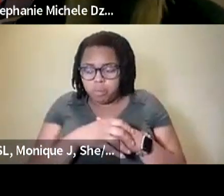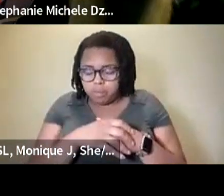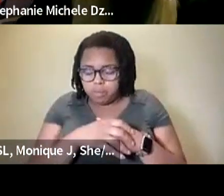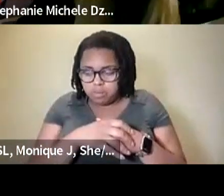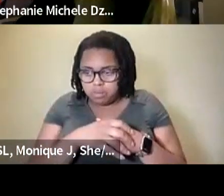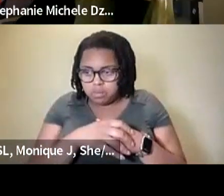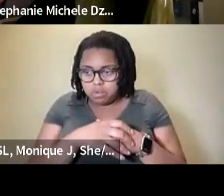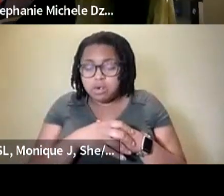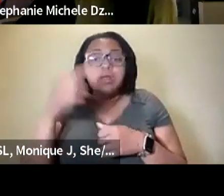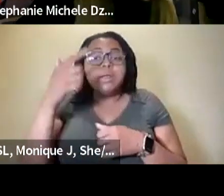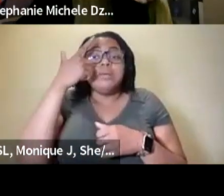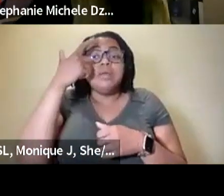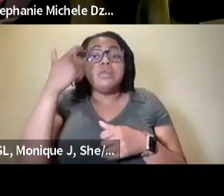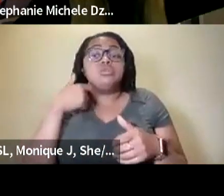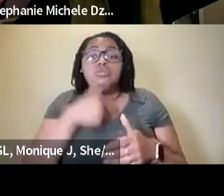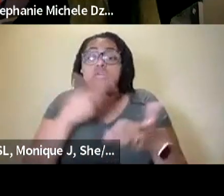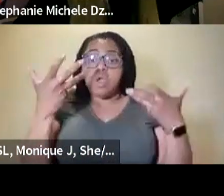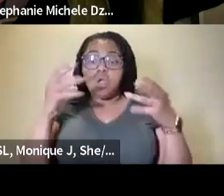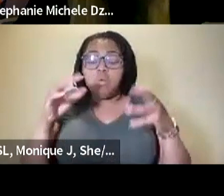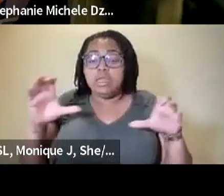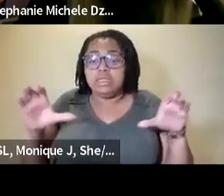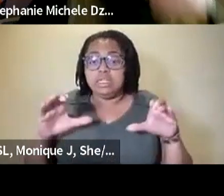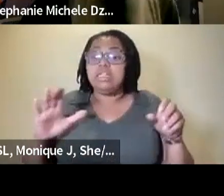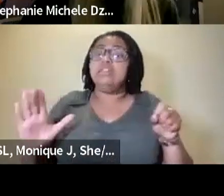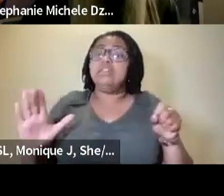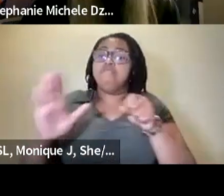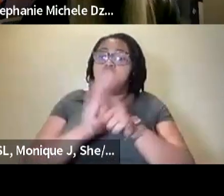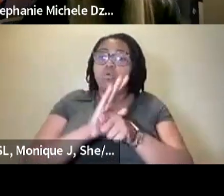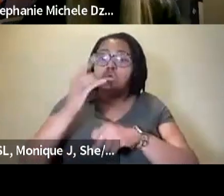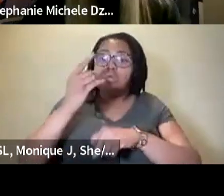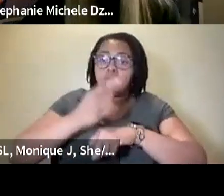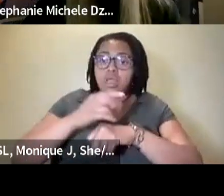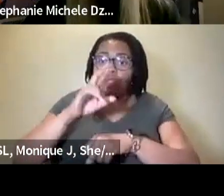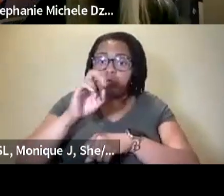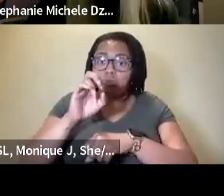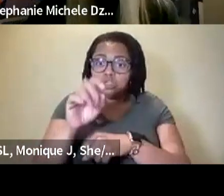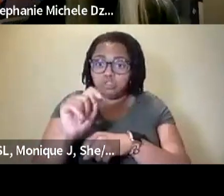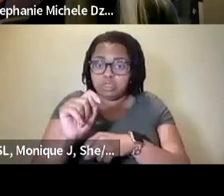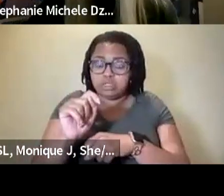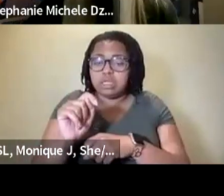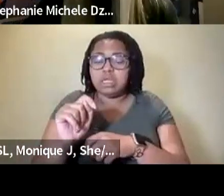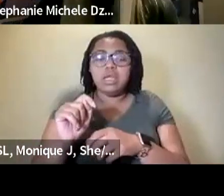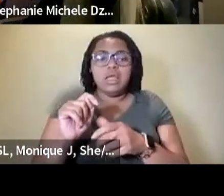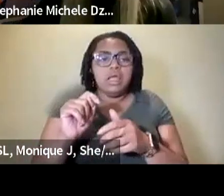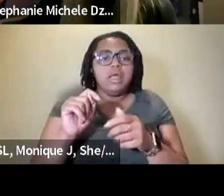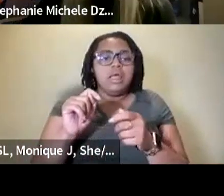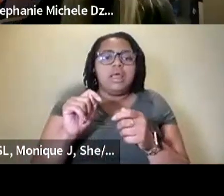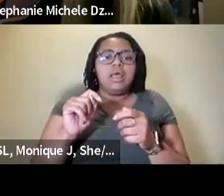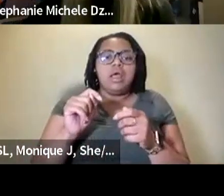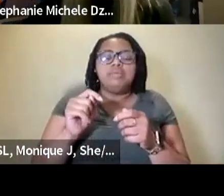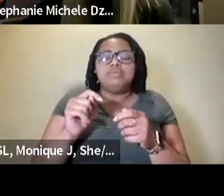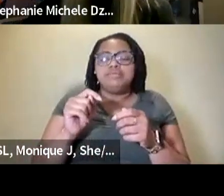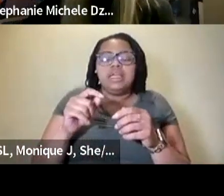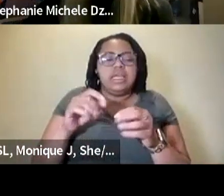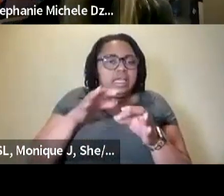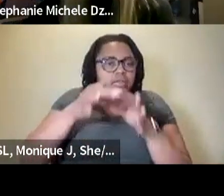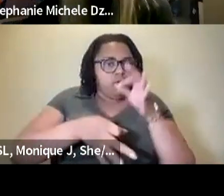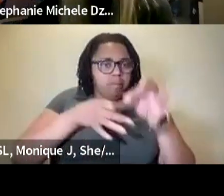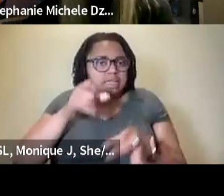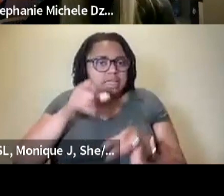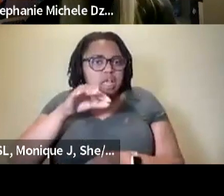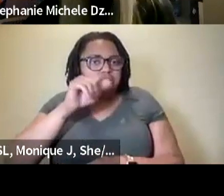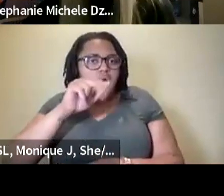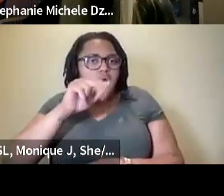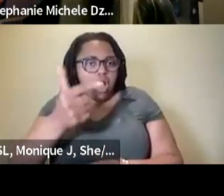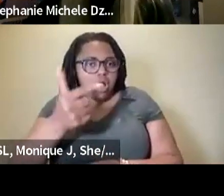because we had done the full day retreat in lieu of the regular August Codi meeting, would anybody like to make a